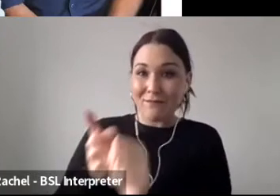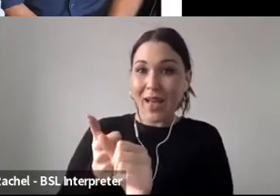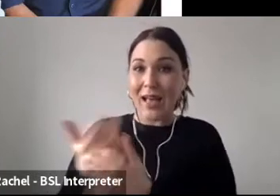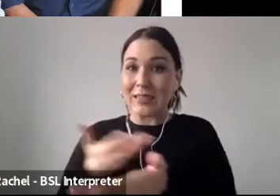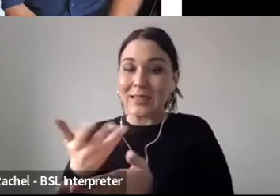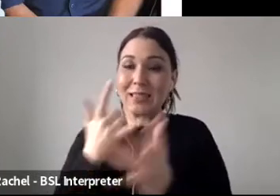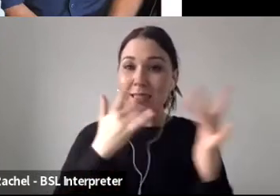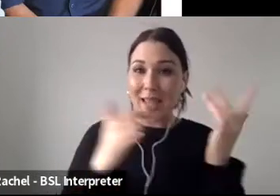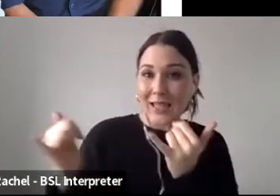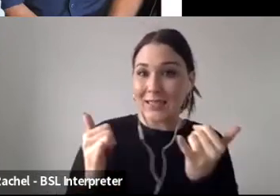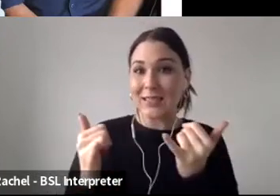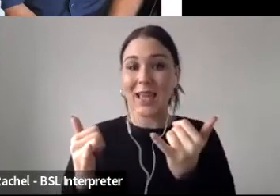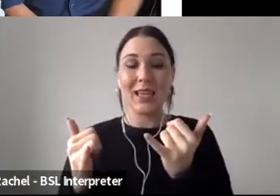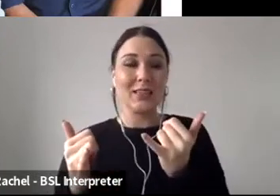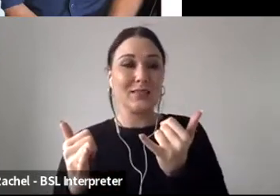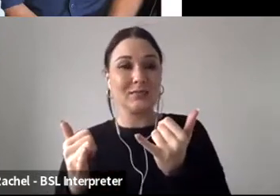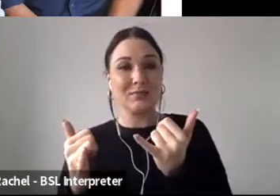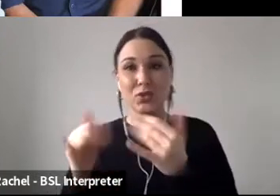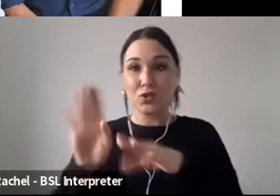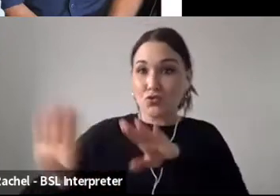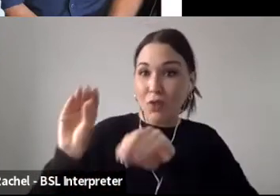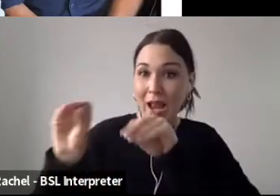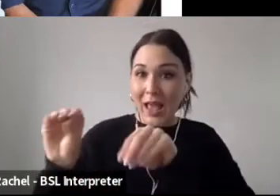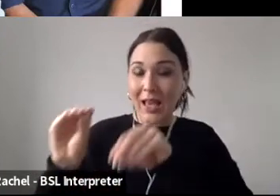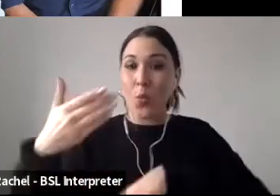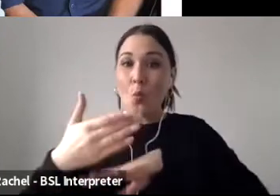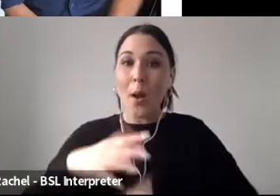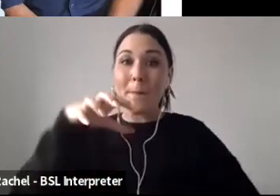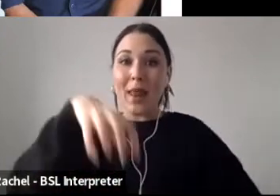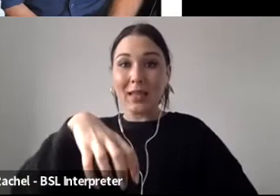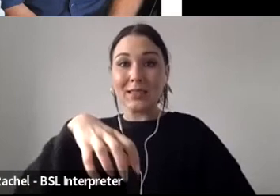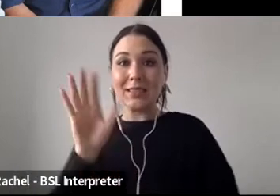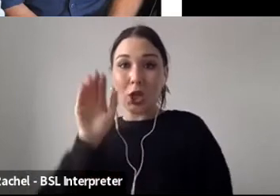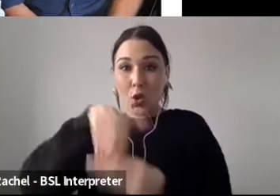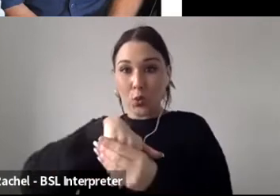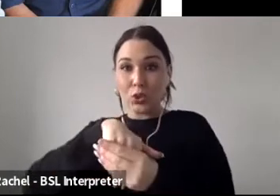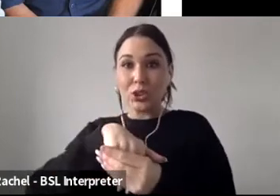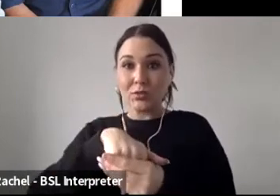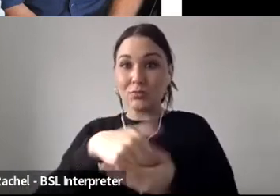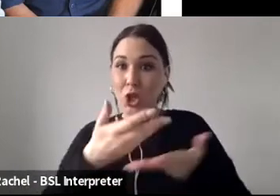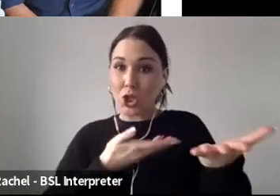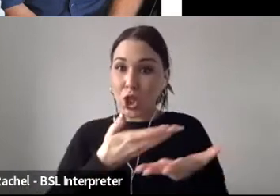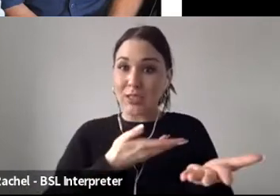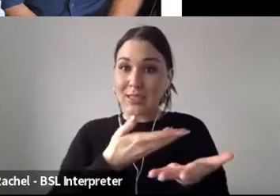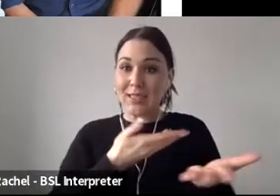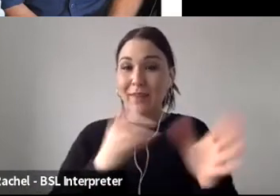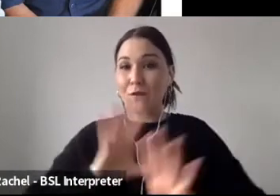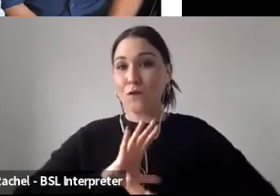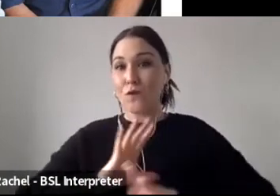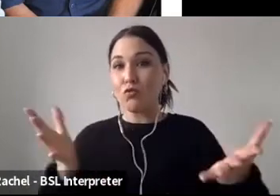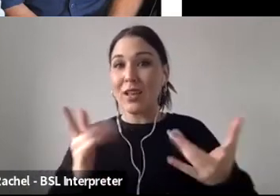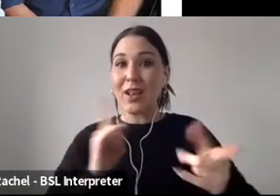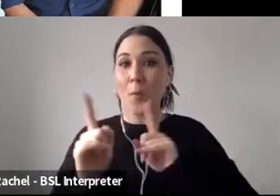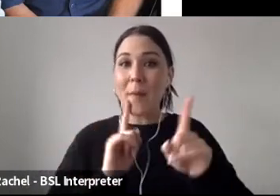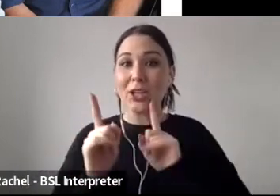testing and training. We also offer workplace inclusion consultancy and free information